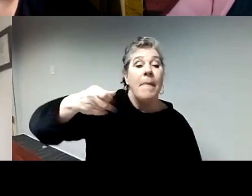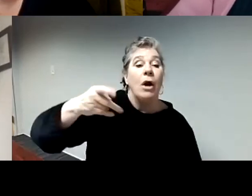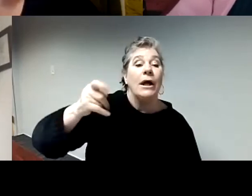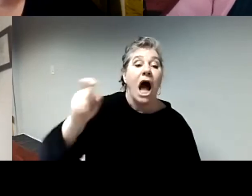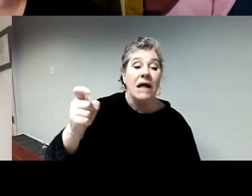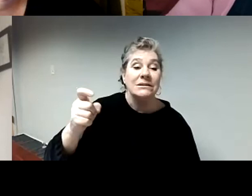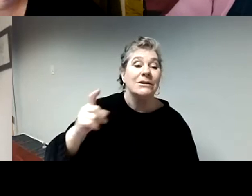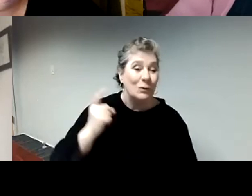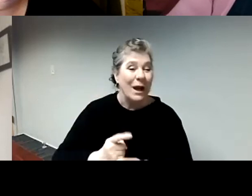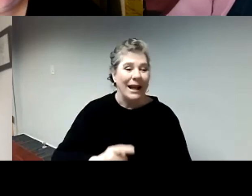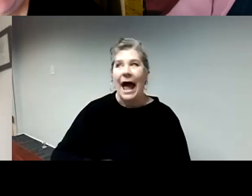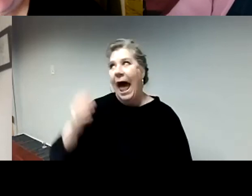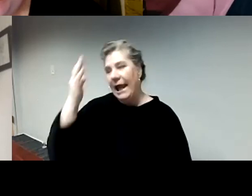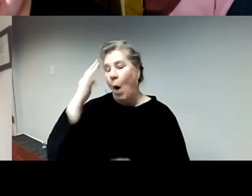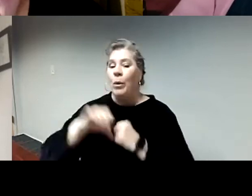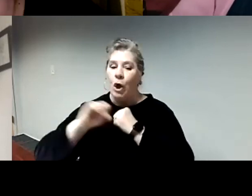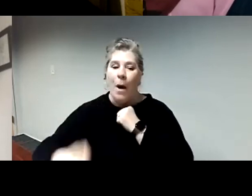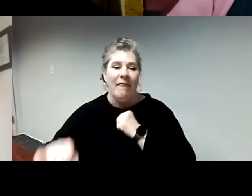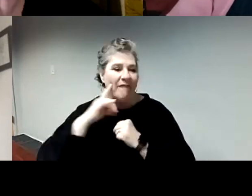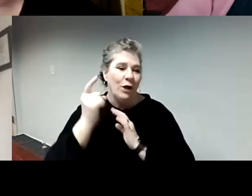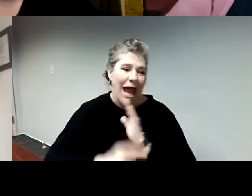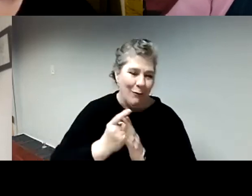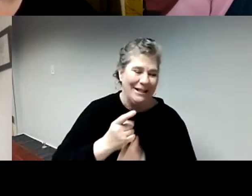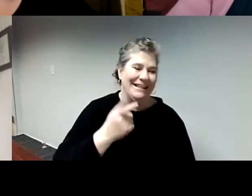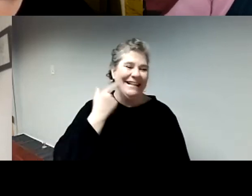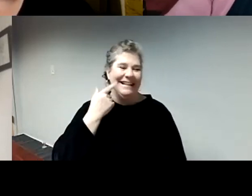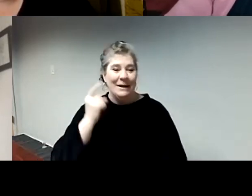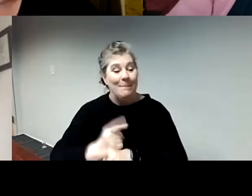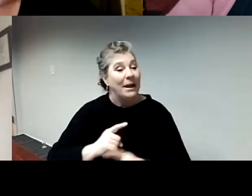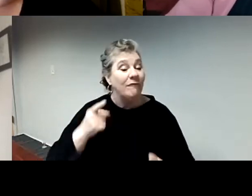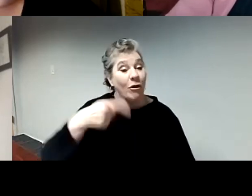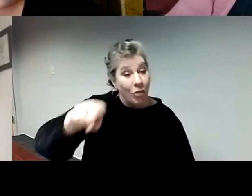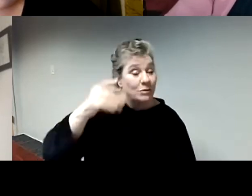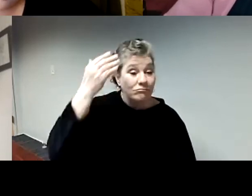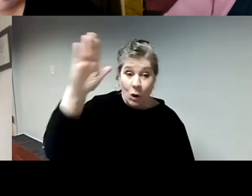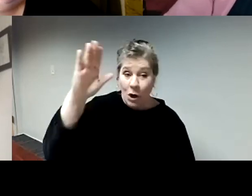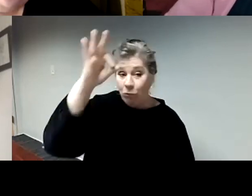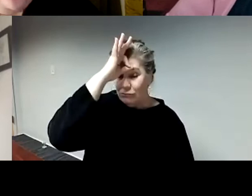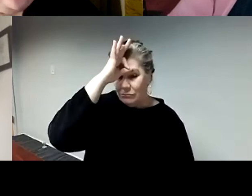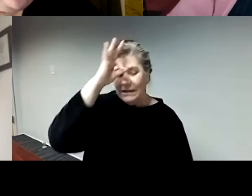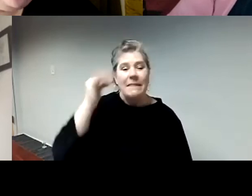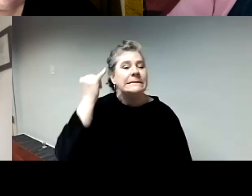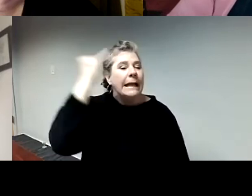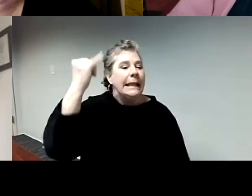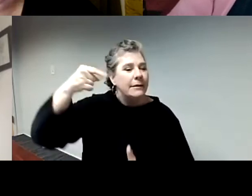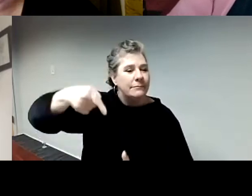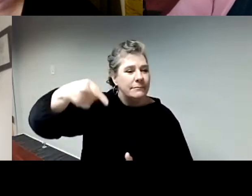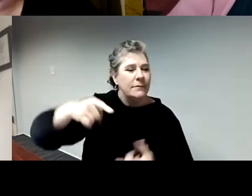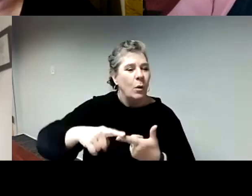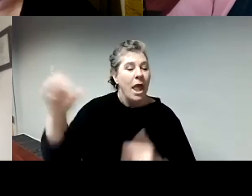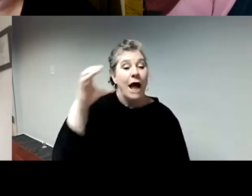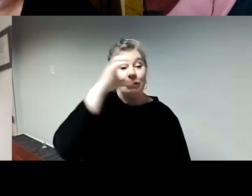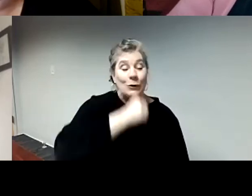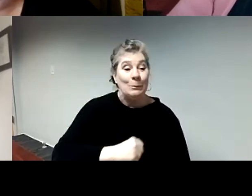like, I know we could talk about that for an hour, but you know, for those of you who don't know, it's this idea that like we assume